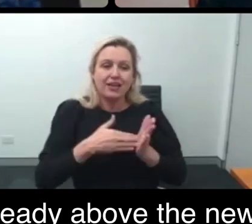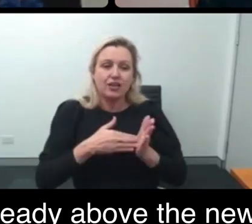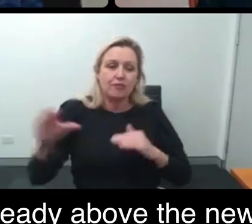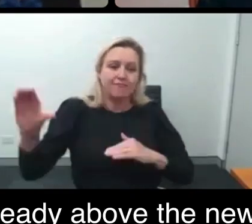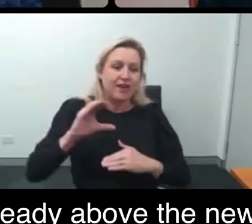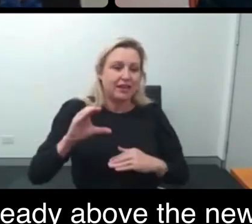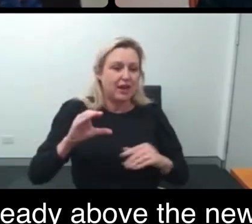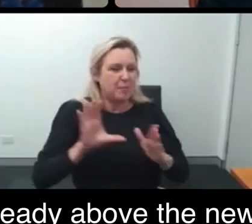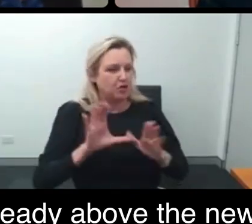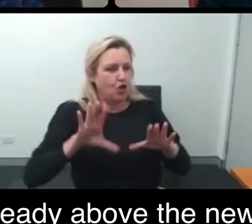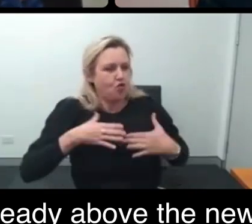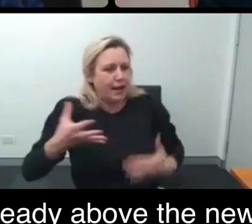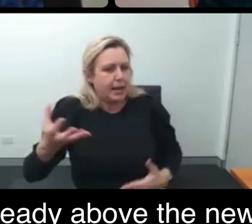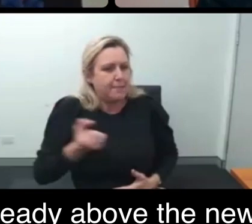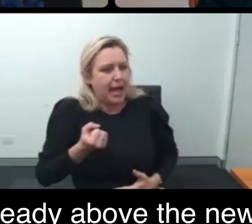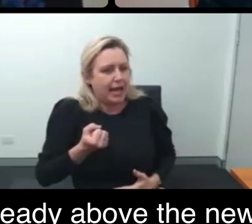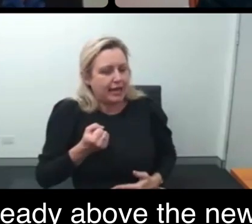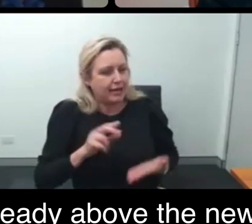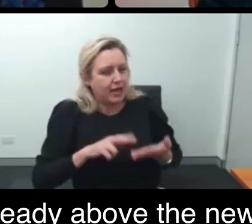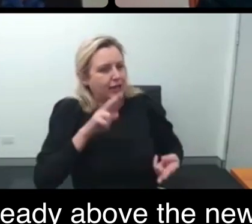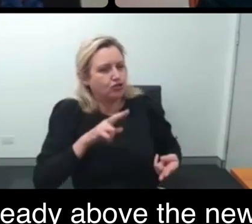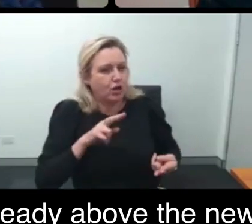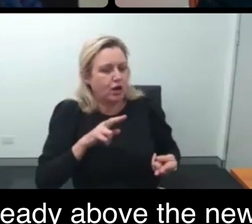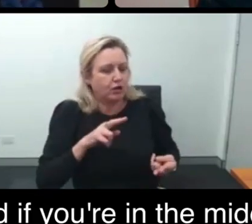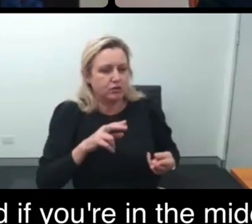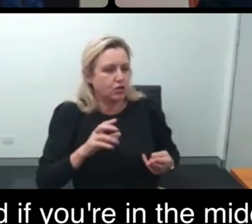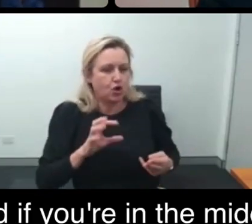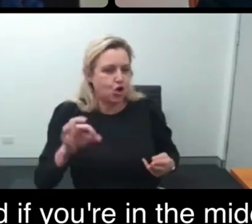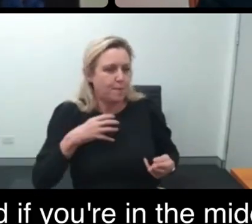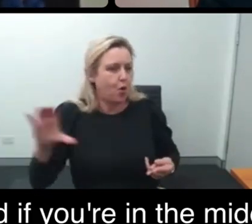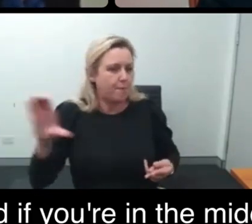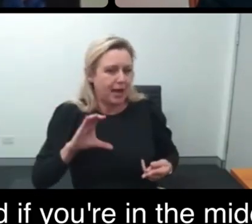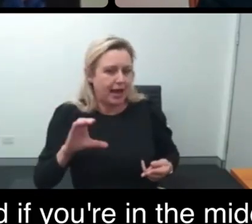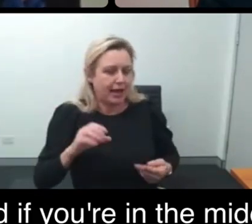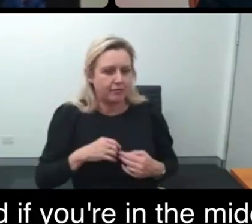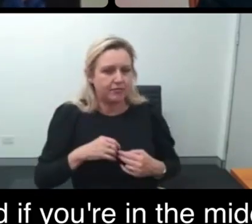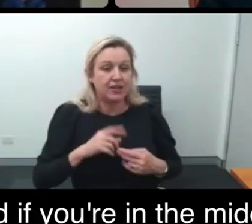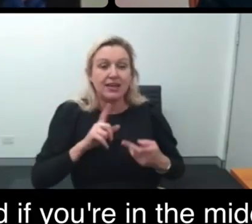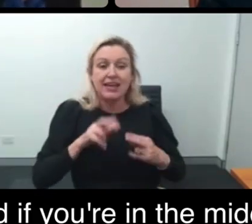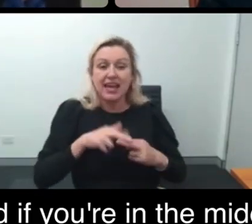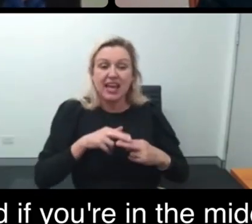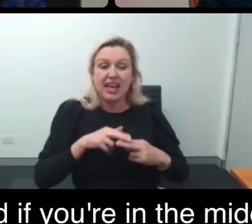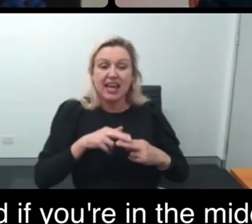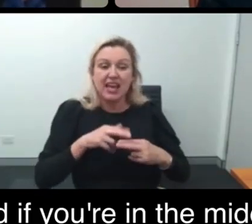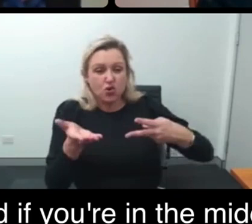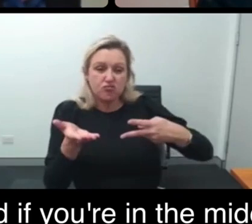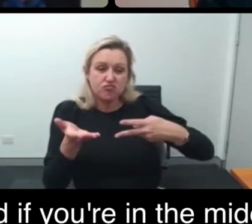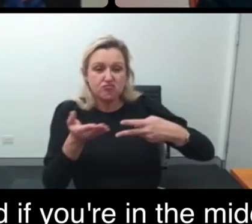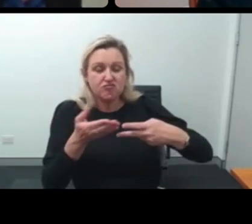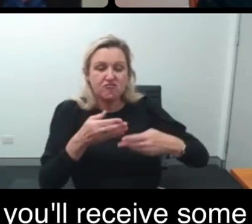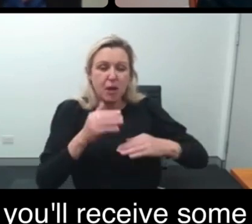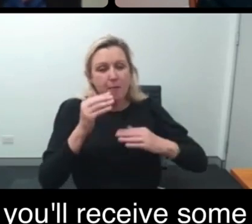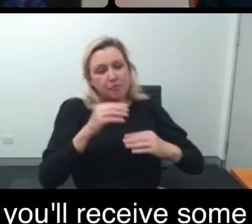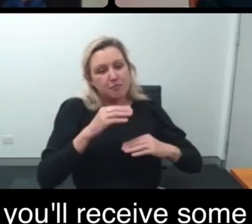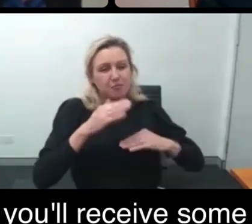already above that, the new legislative requirement. So, and if you're in the middle, so between